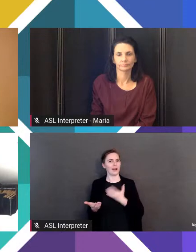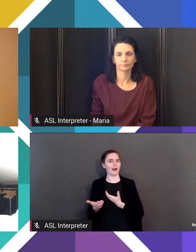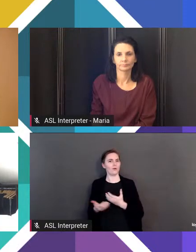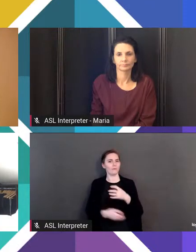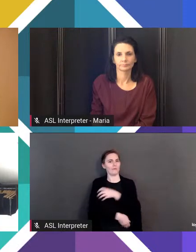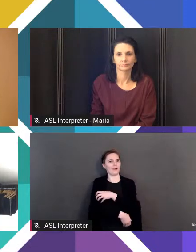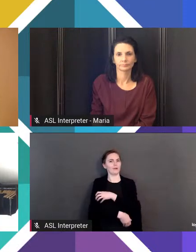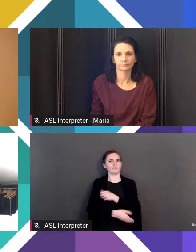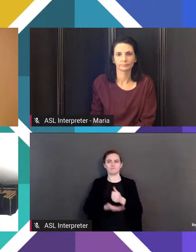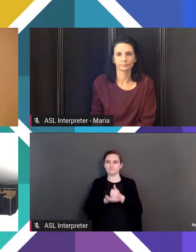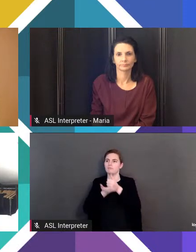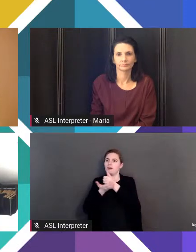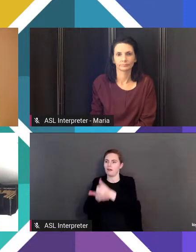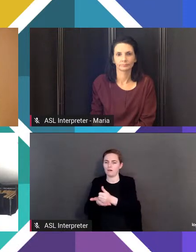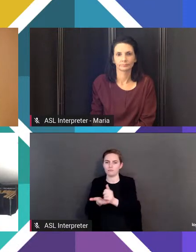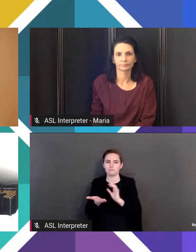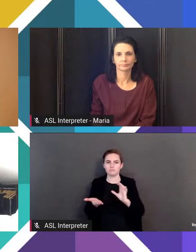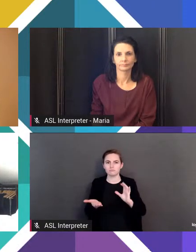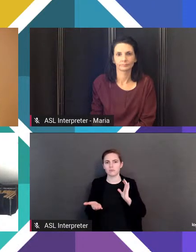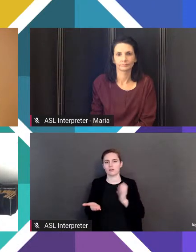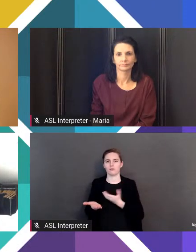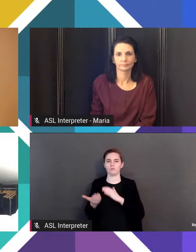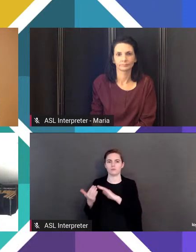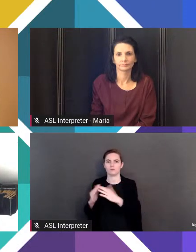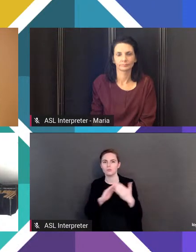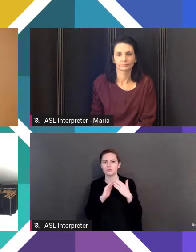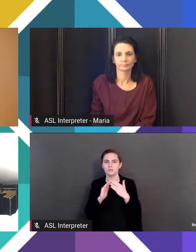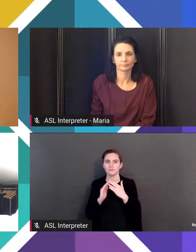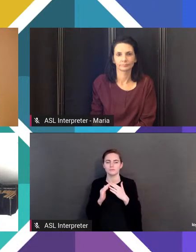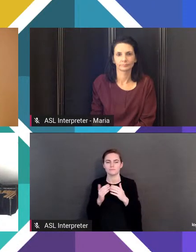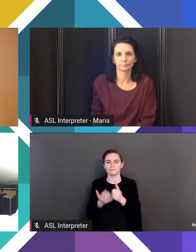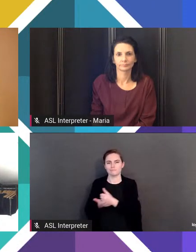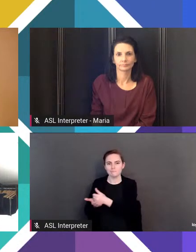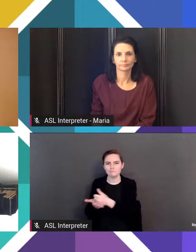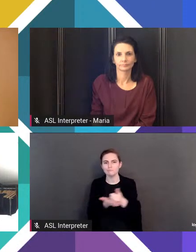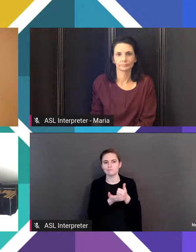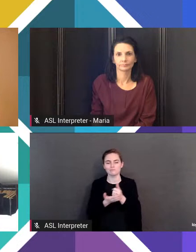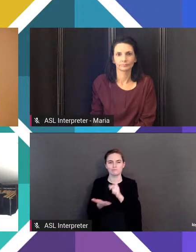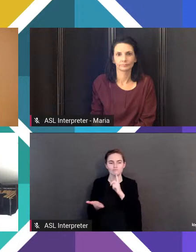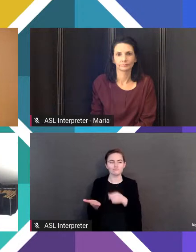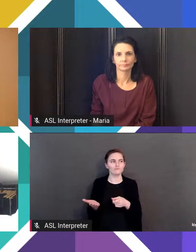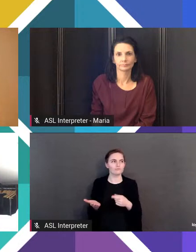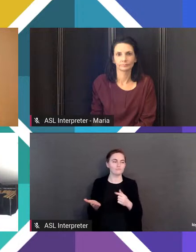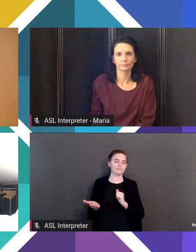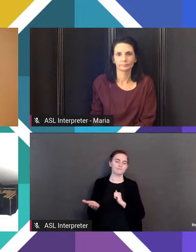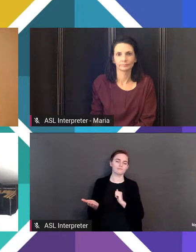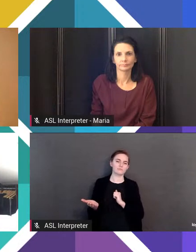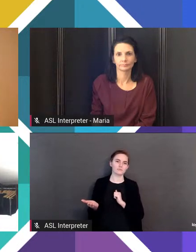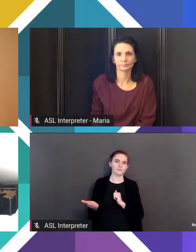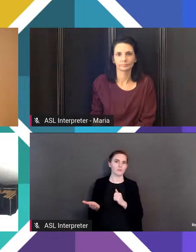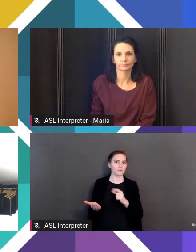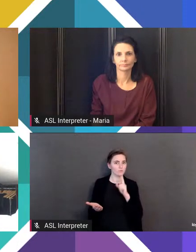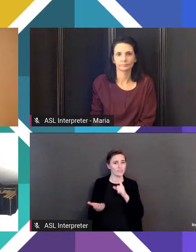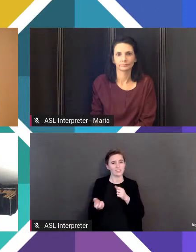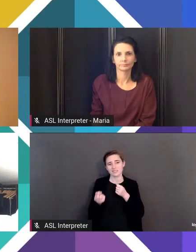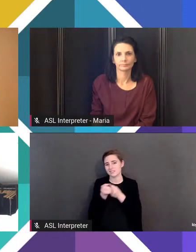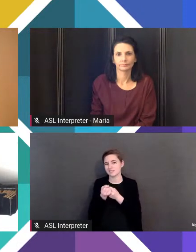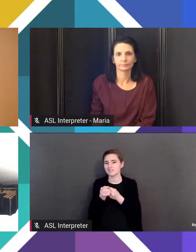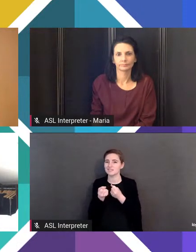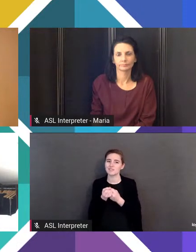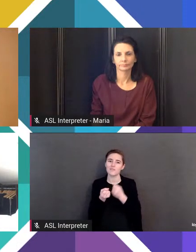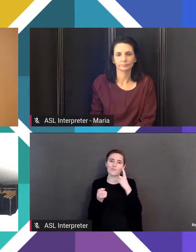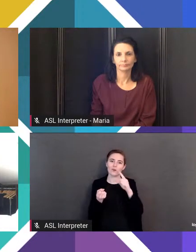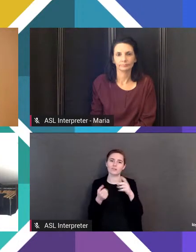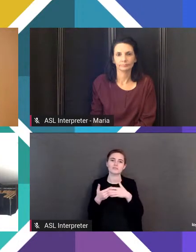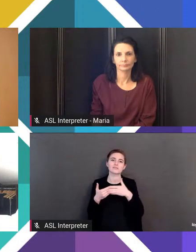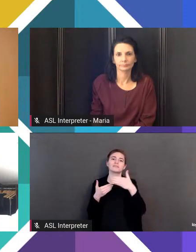better too. And I think with like I really am like rooting for our next generation